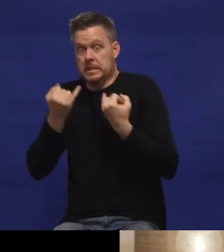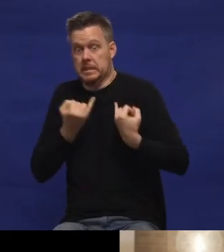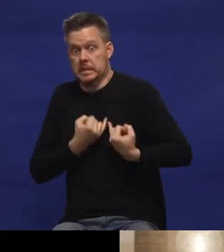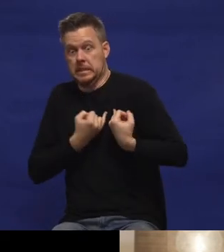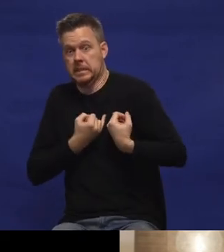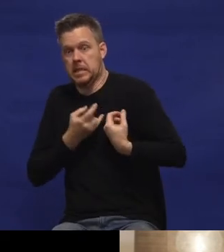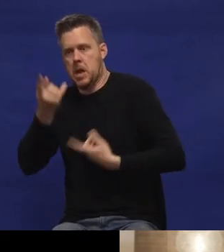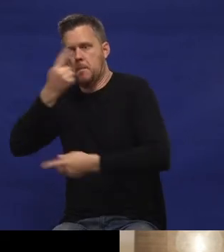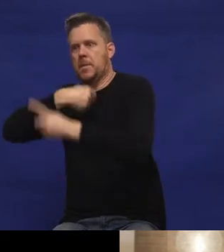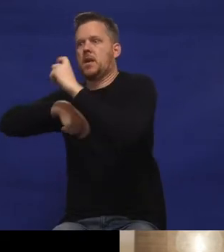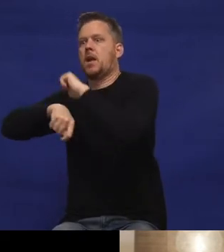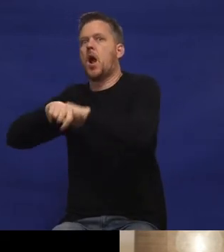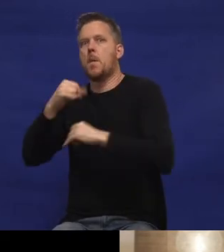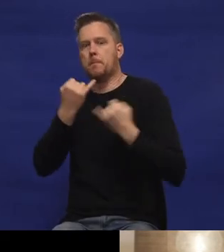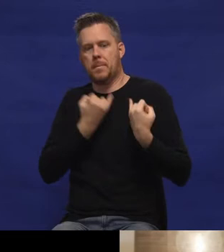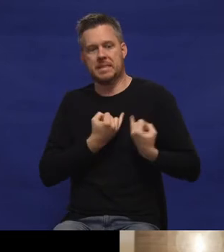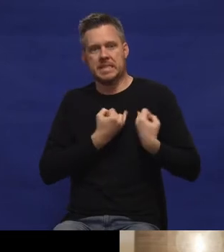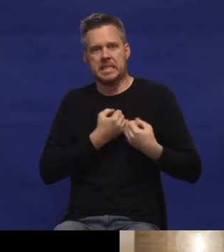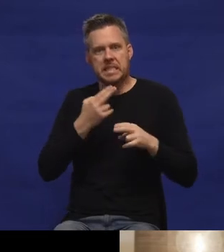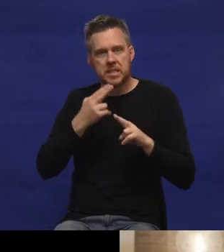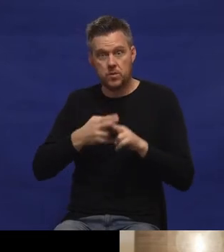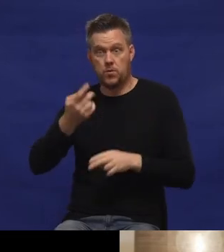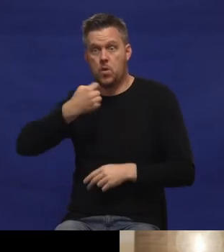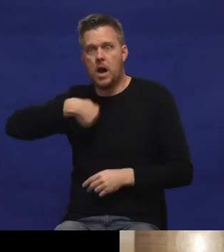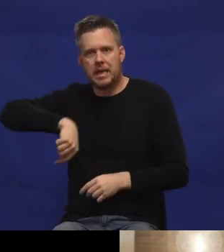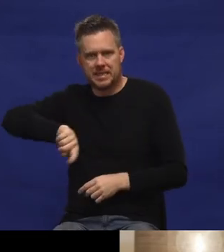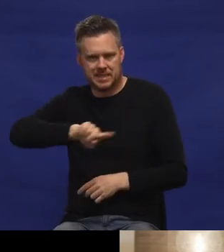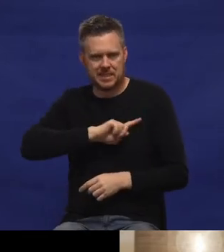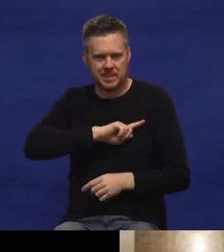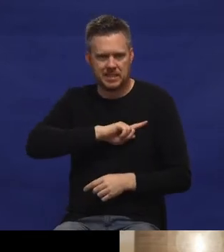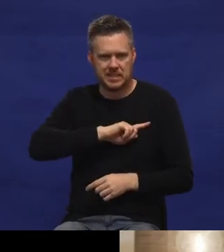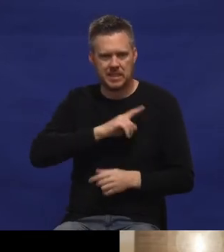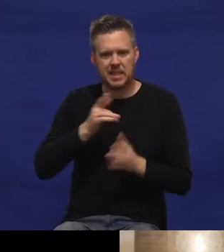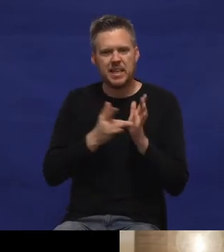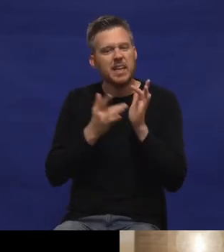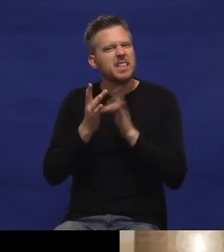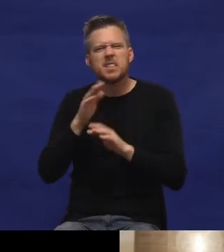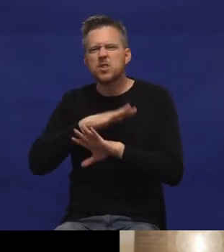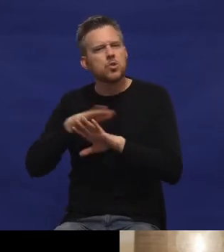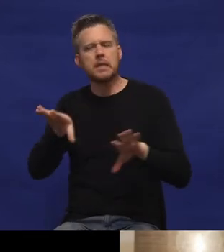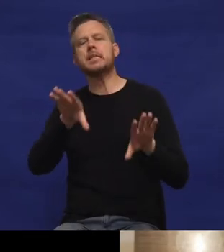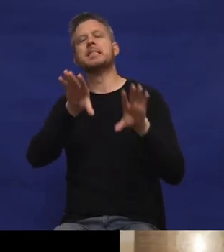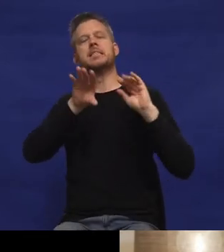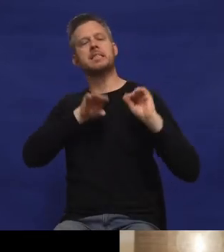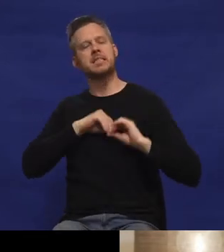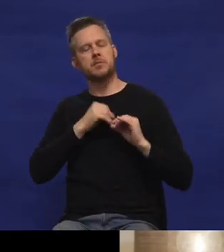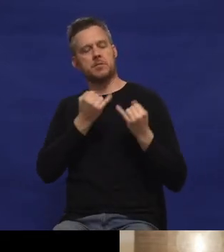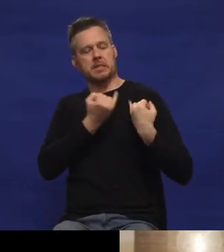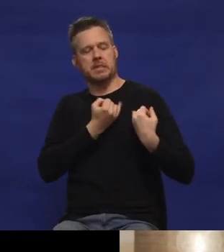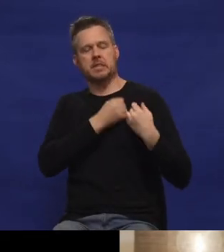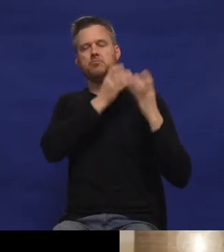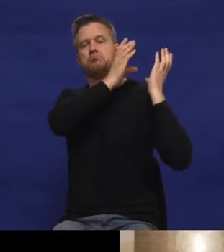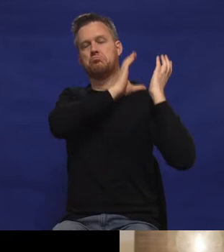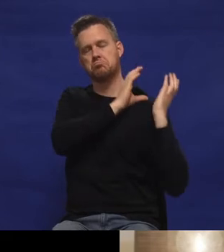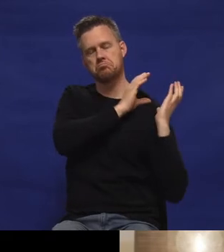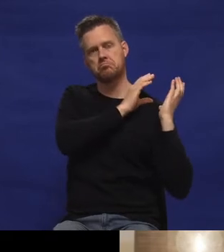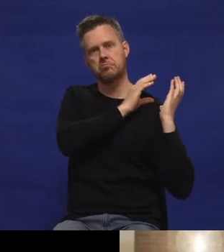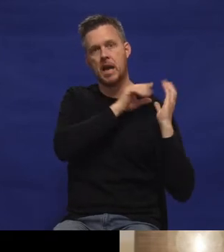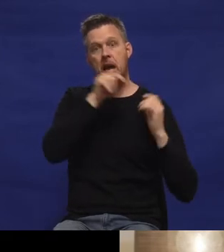be sin for us. Jesus didn't just take the sin of the world on his shoulders,